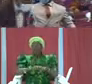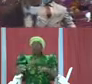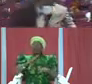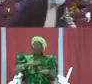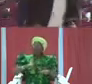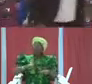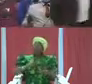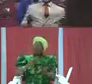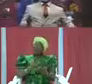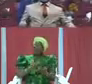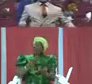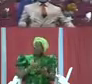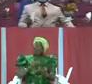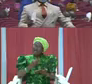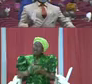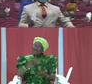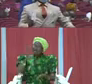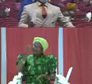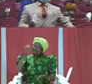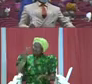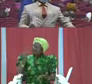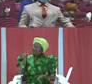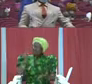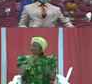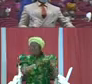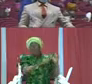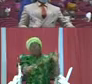Just breathe on my finances.